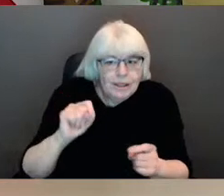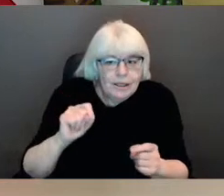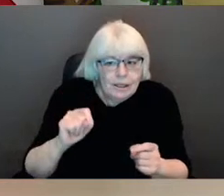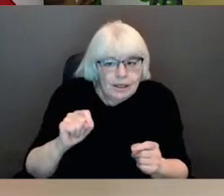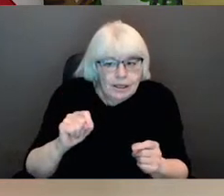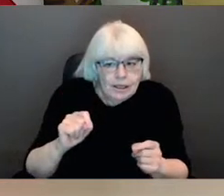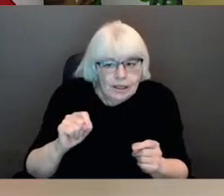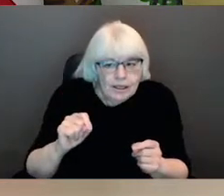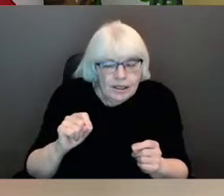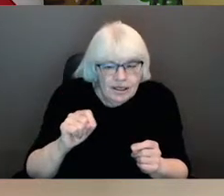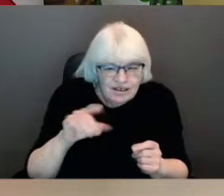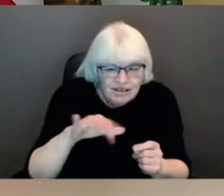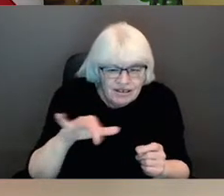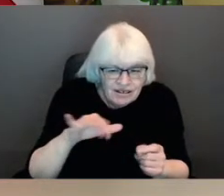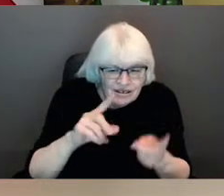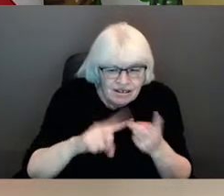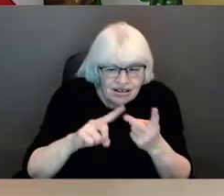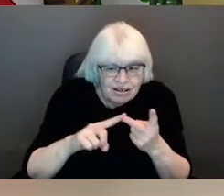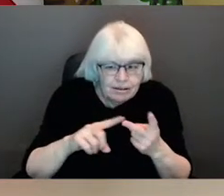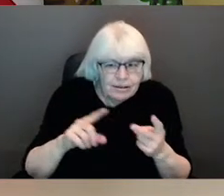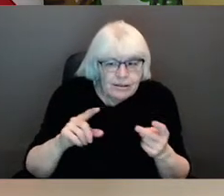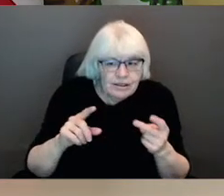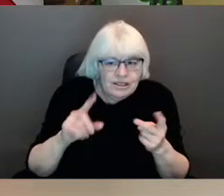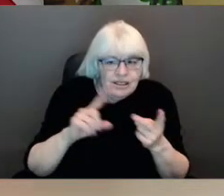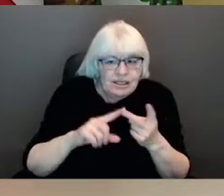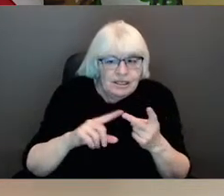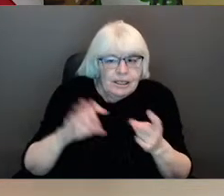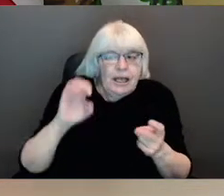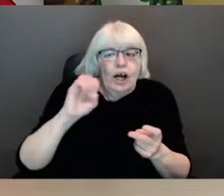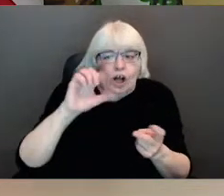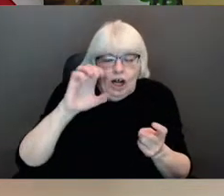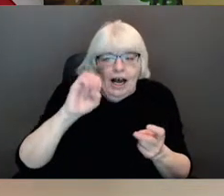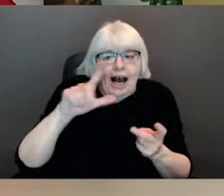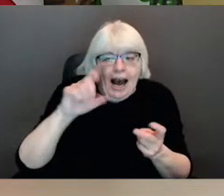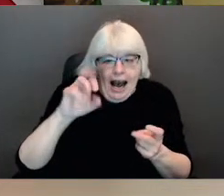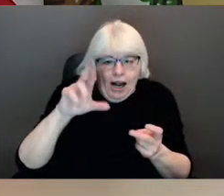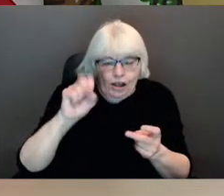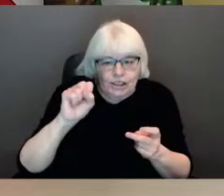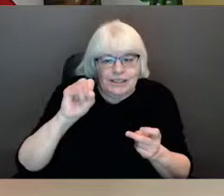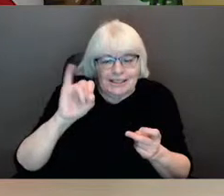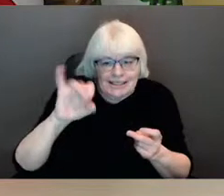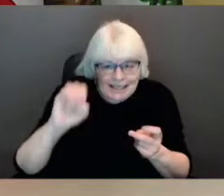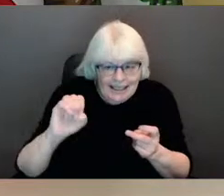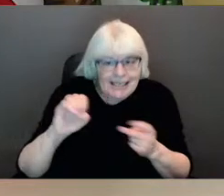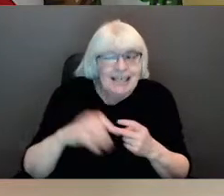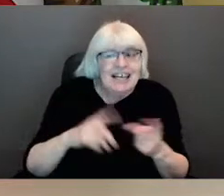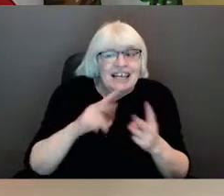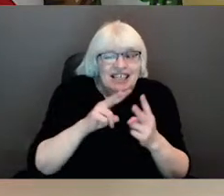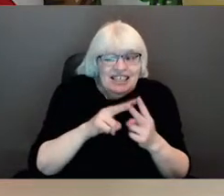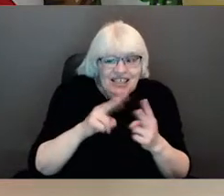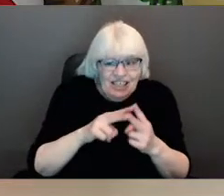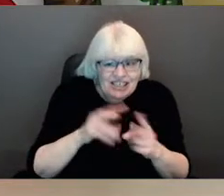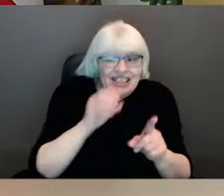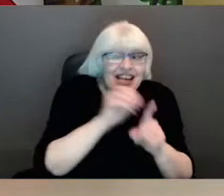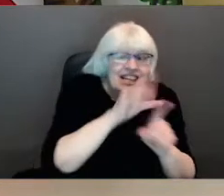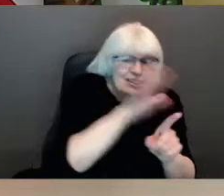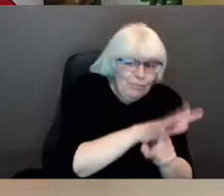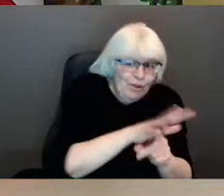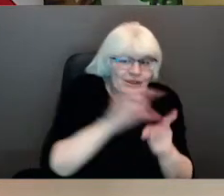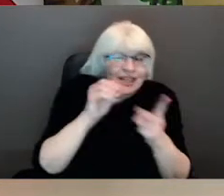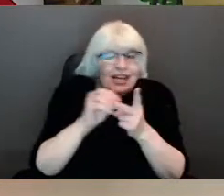yet again between an exposure notification and a close contact. The education system will send an